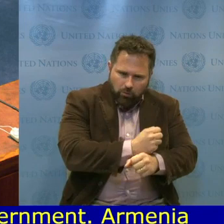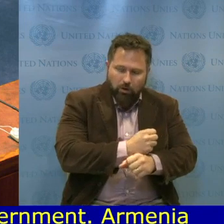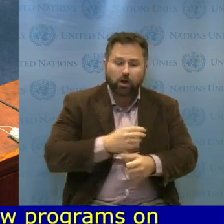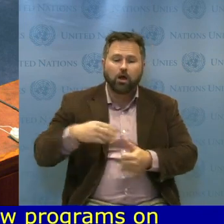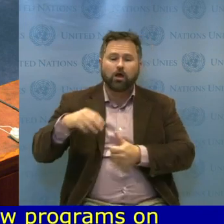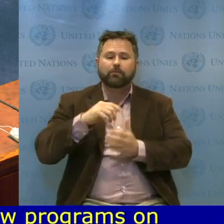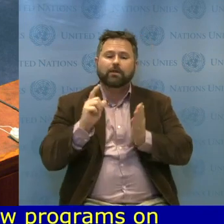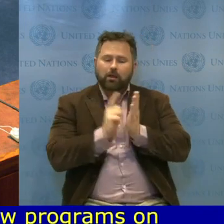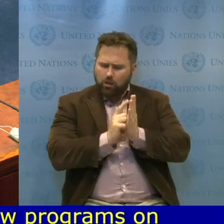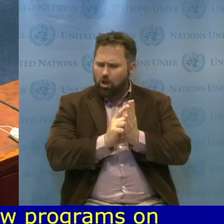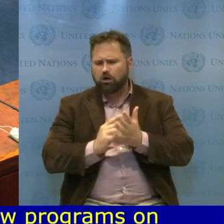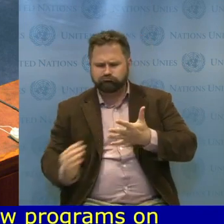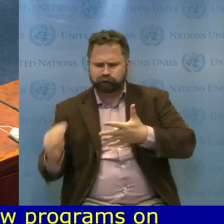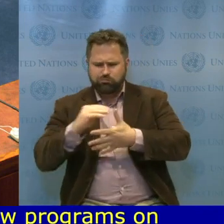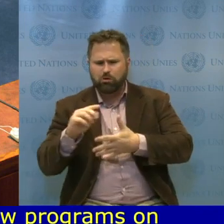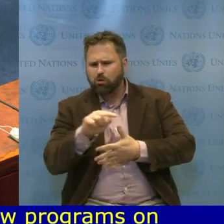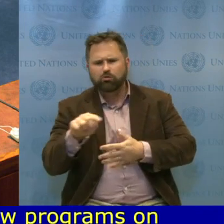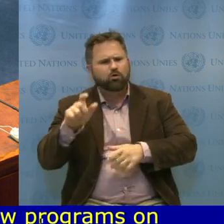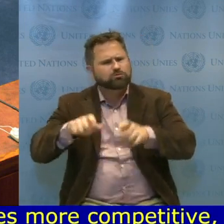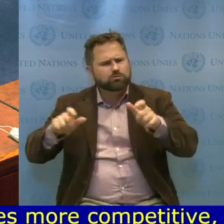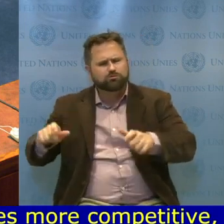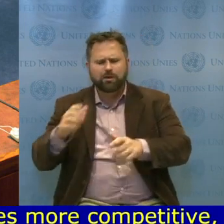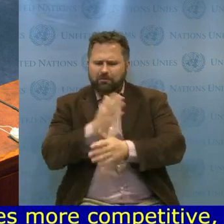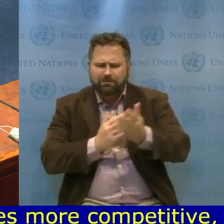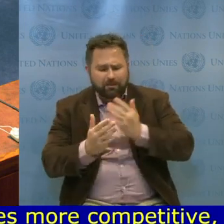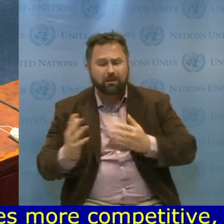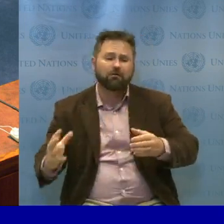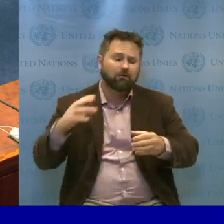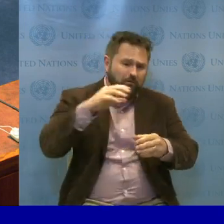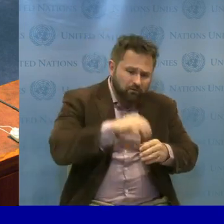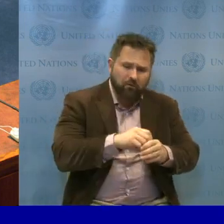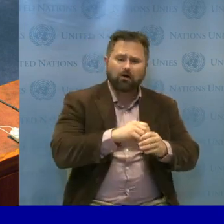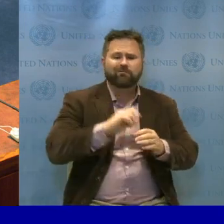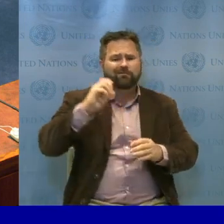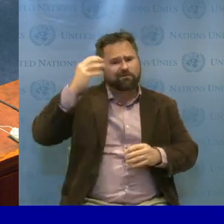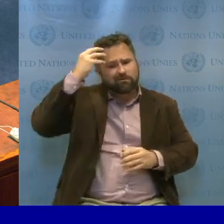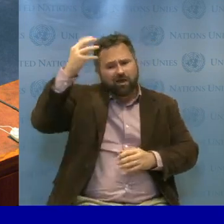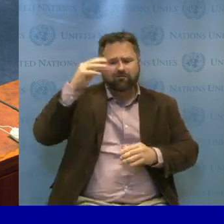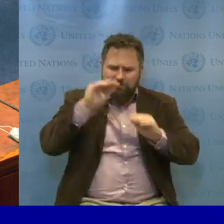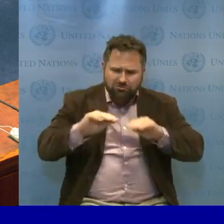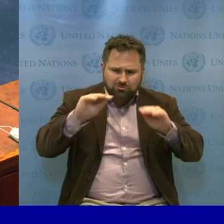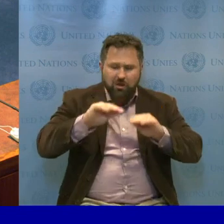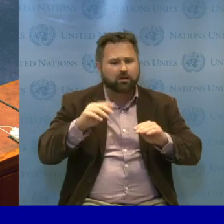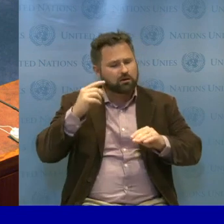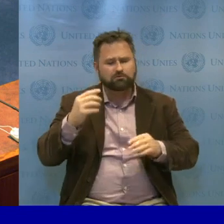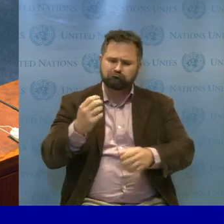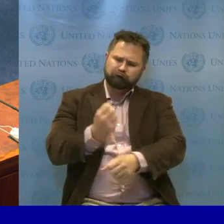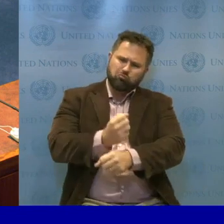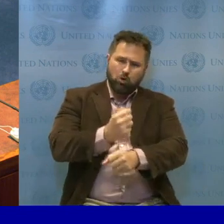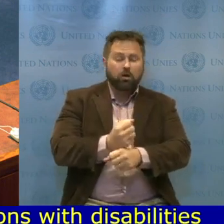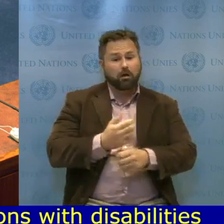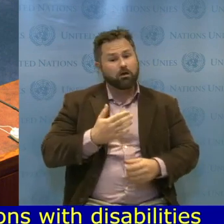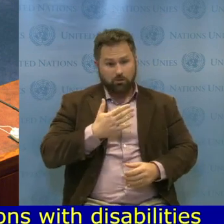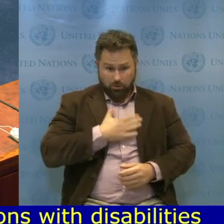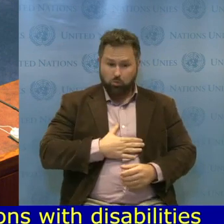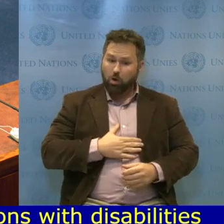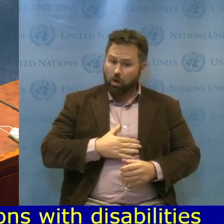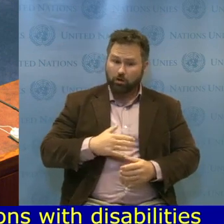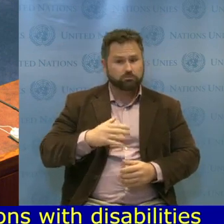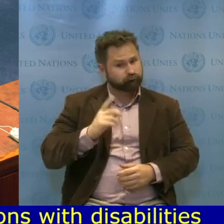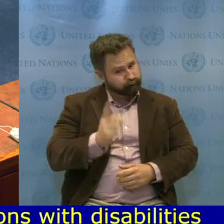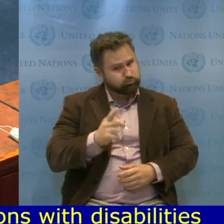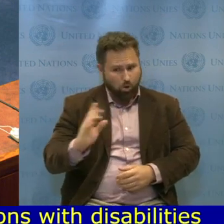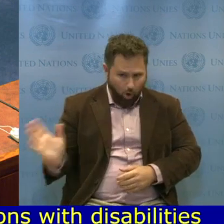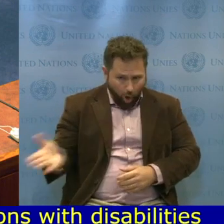to the persons with disabilities when it comes to inclusion in the state-run training programs on employment. To ensure mandatory workplaces, the law also establishes